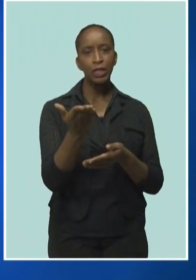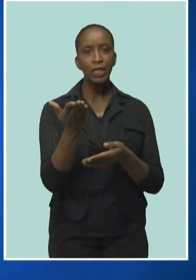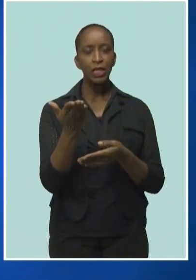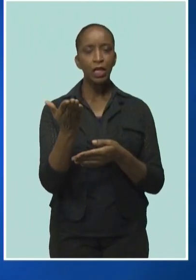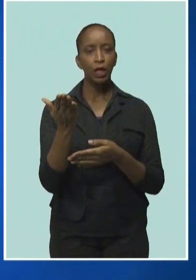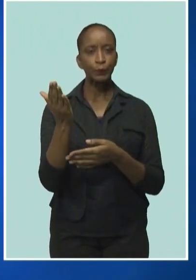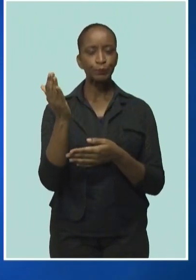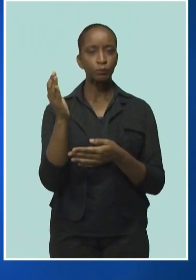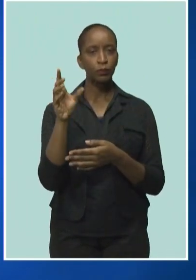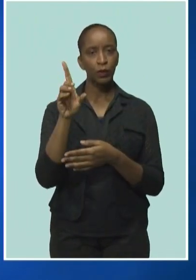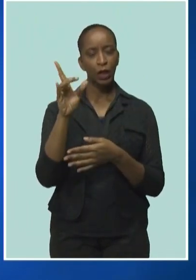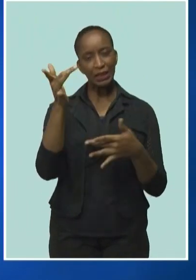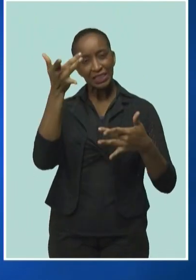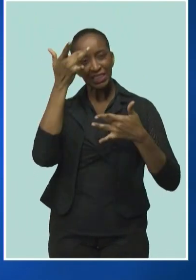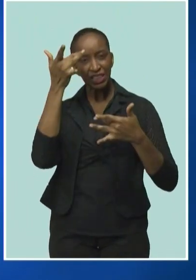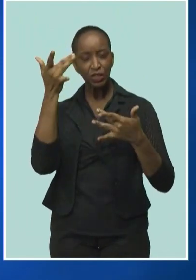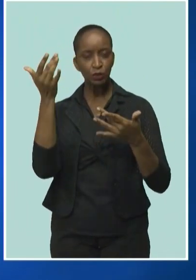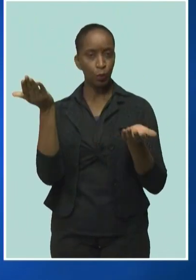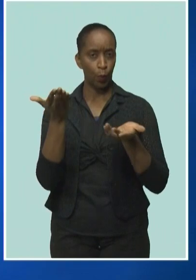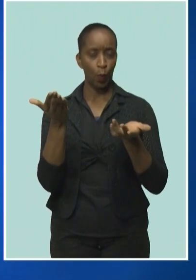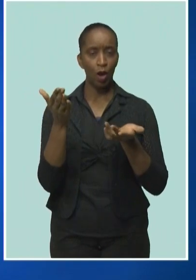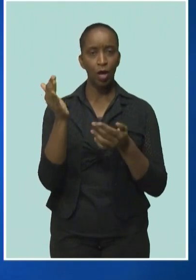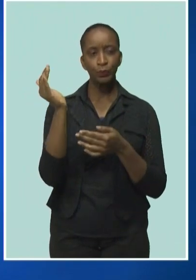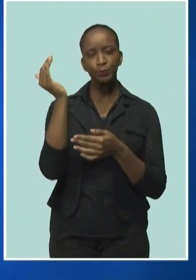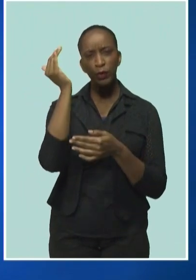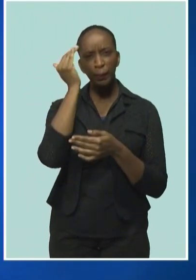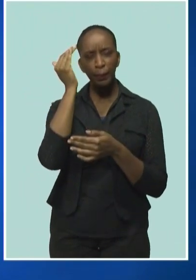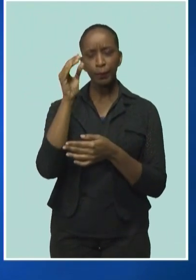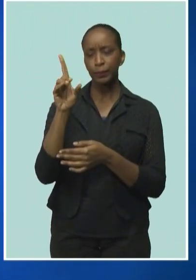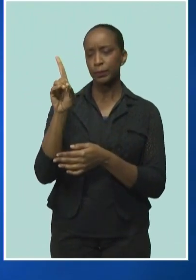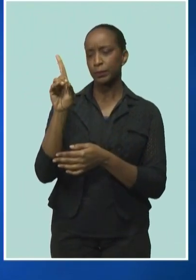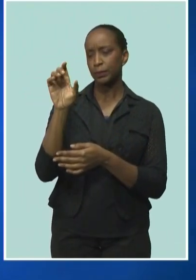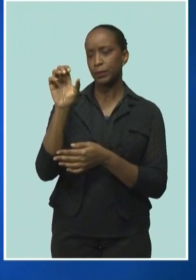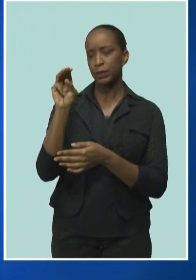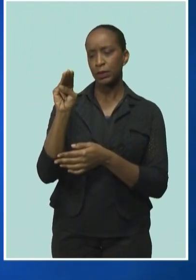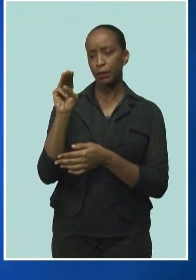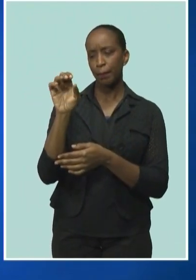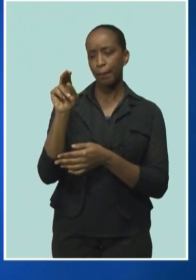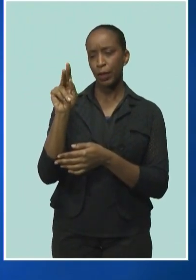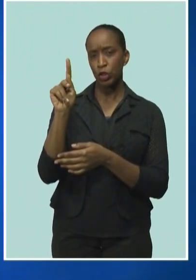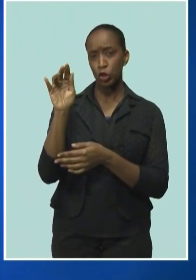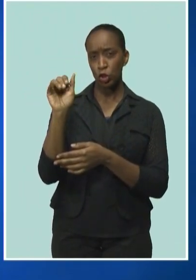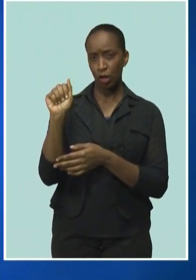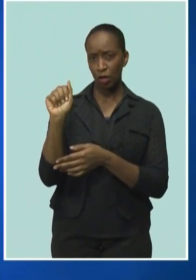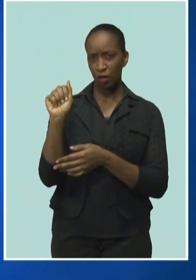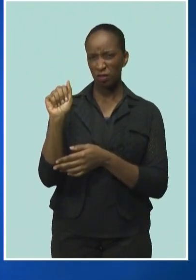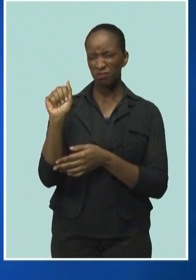I believe, sir, that part of this bill, sir, needs to be clarified.